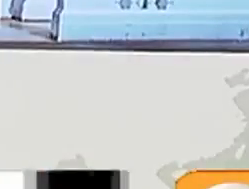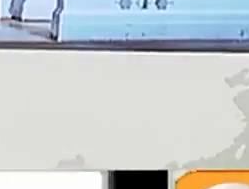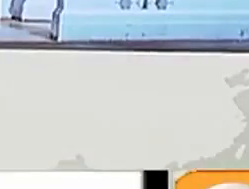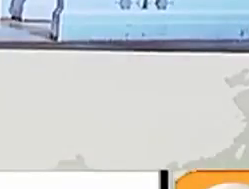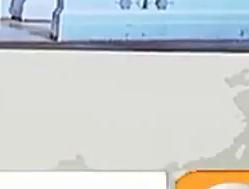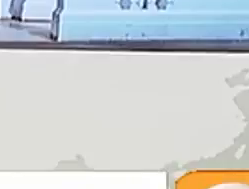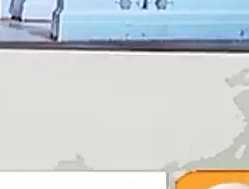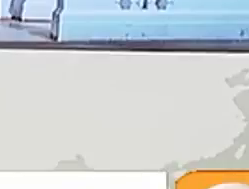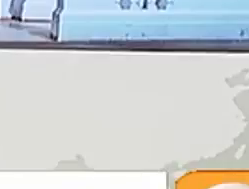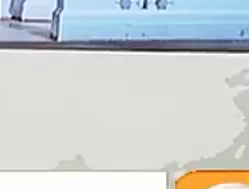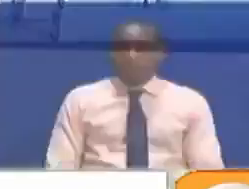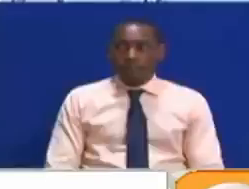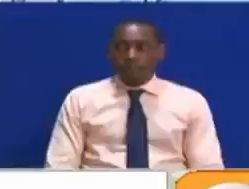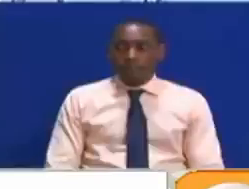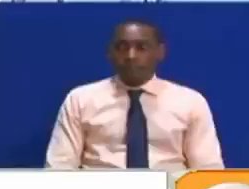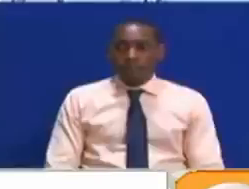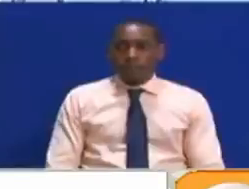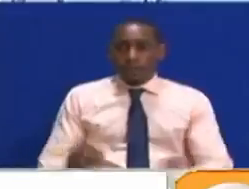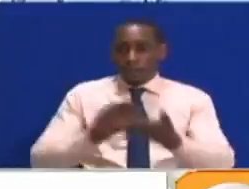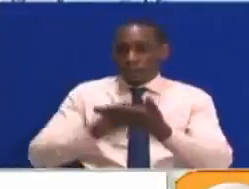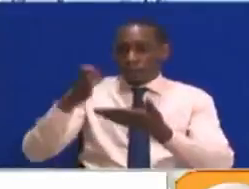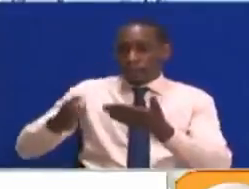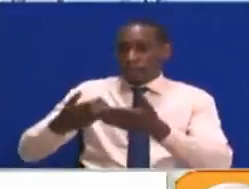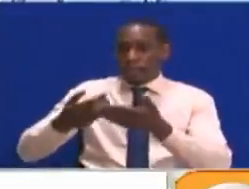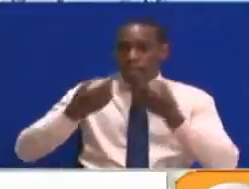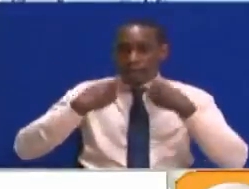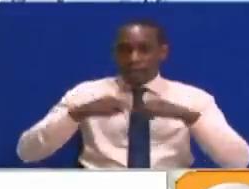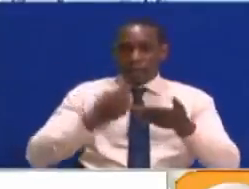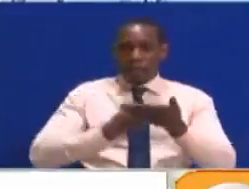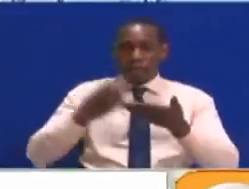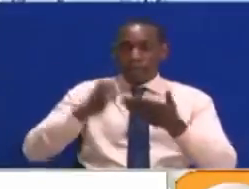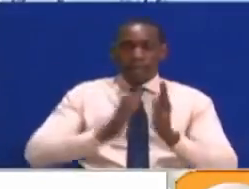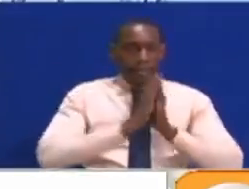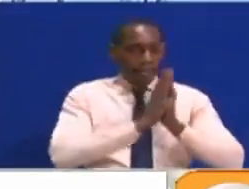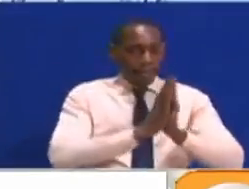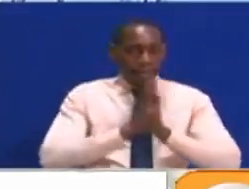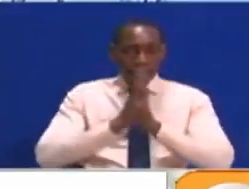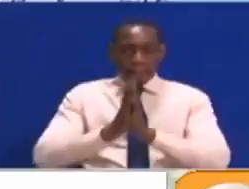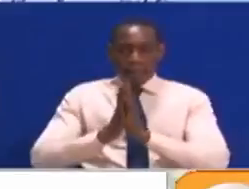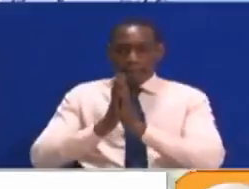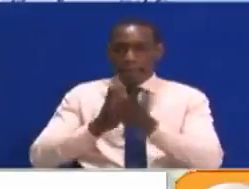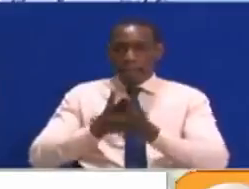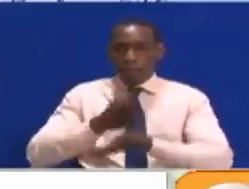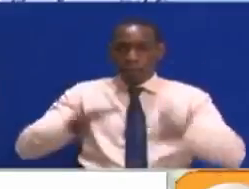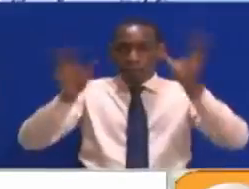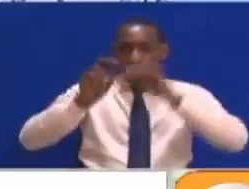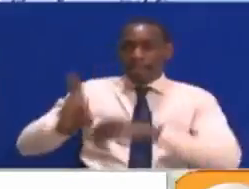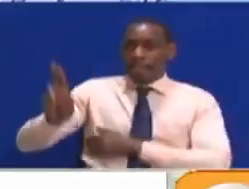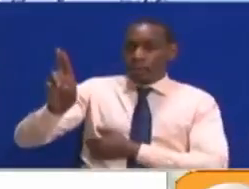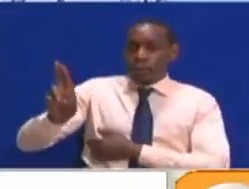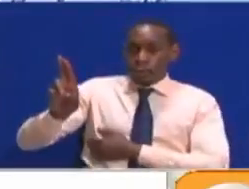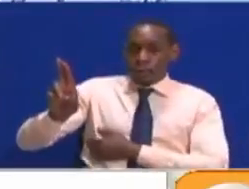Now, if you do not know already, this weekend has been declared a weekend of prayer by none other than President Uhuru